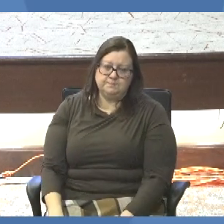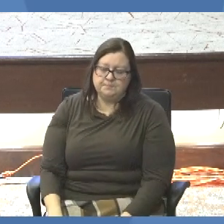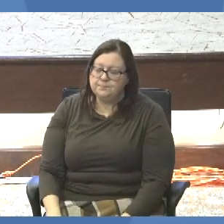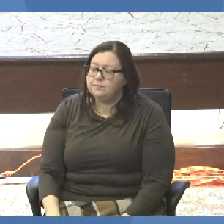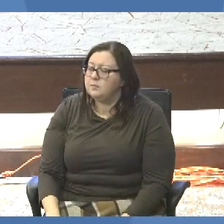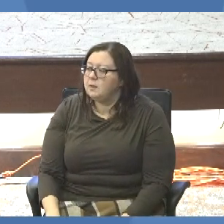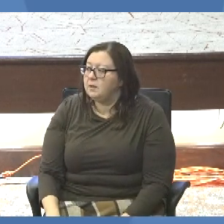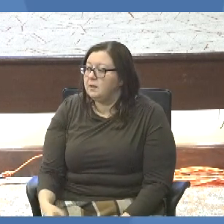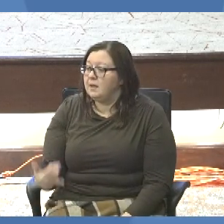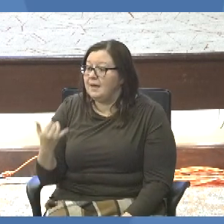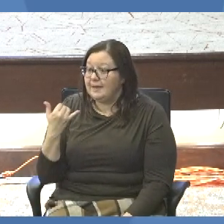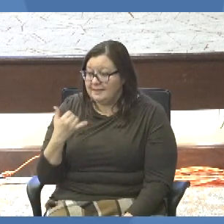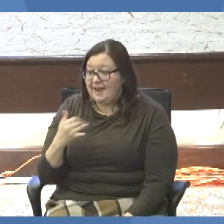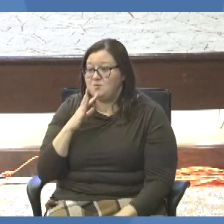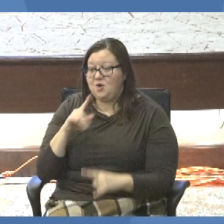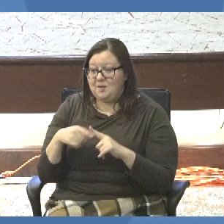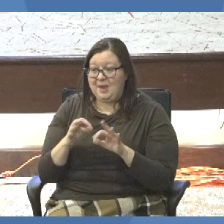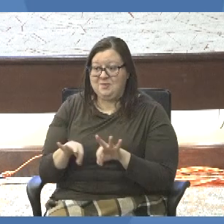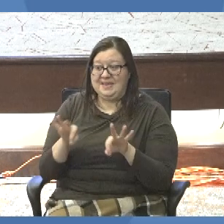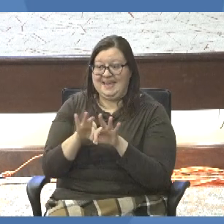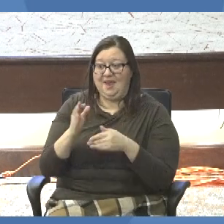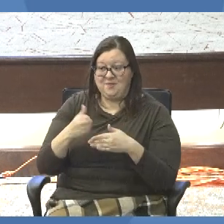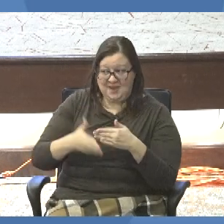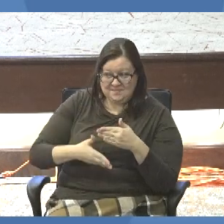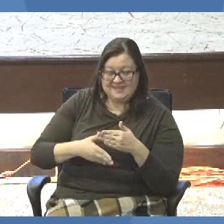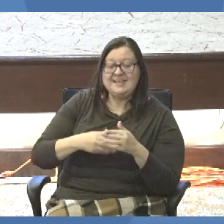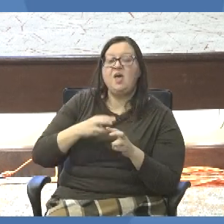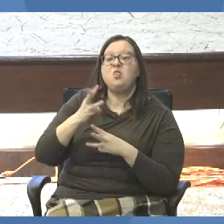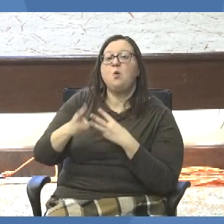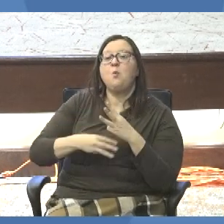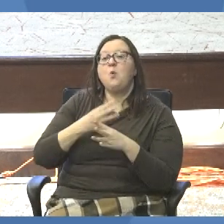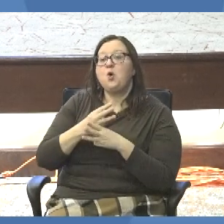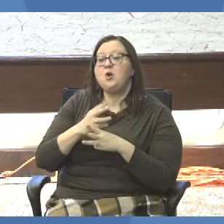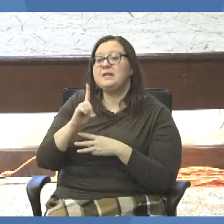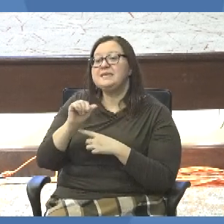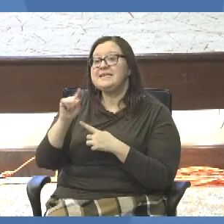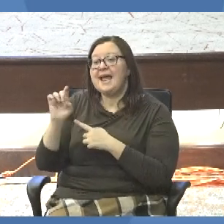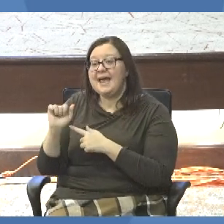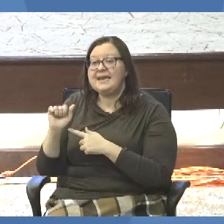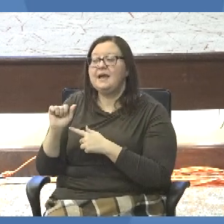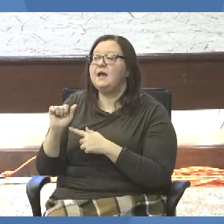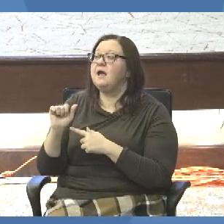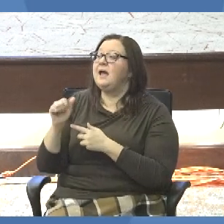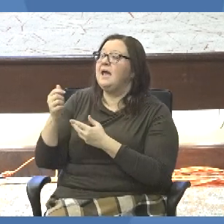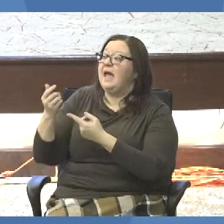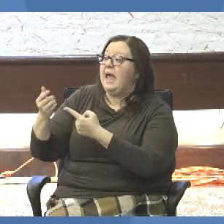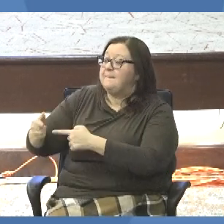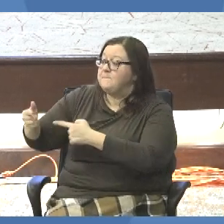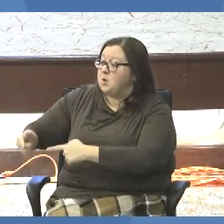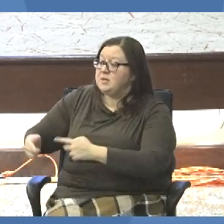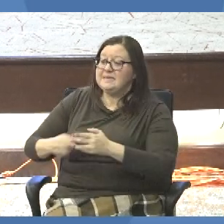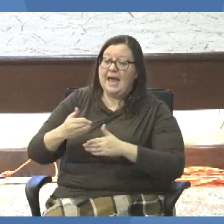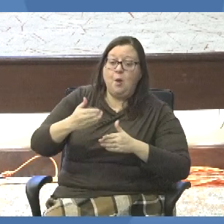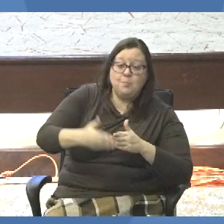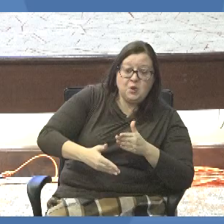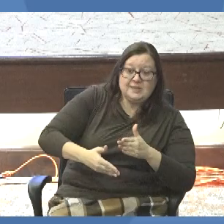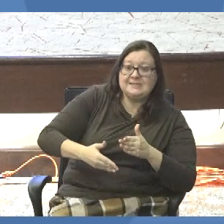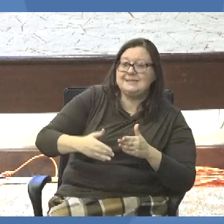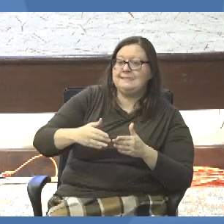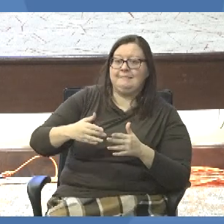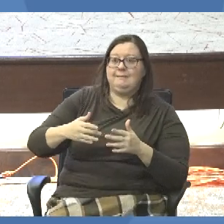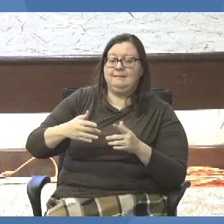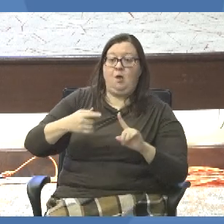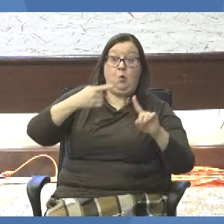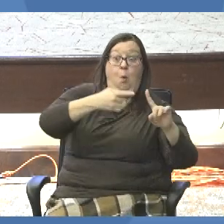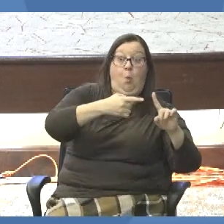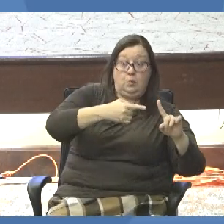So now we talk about key outcomes, and in the world of data, right, we have inputs, outputs, and truly the outcomes. And outputs are good, but outcomes are what we want.